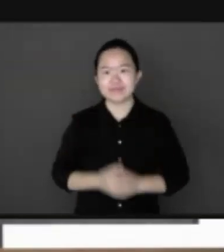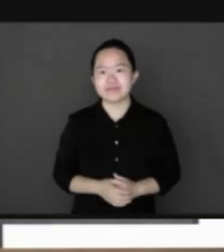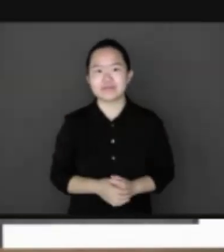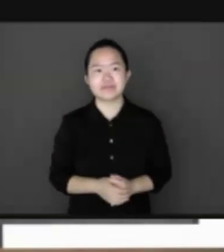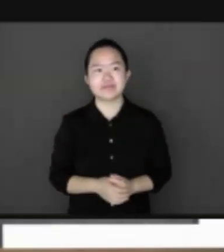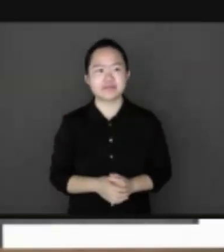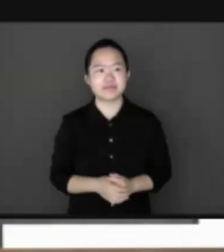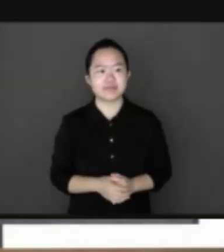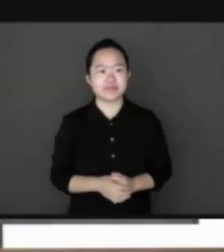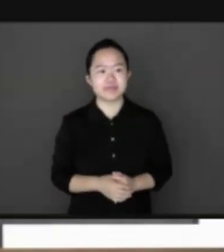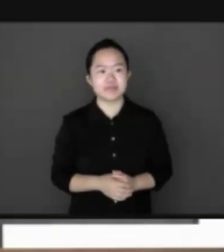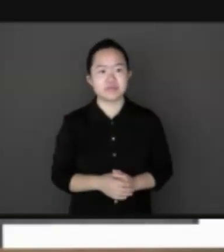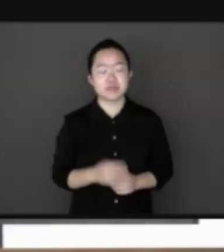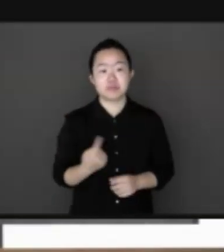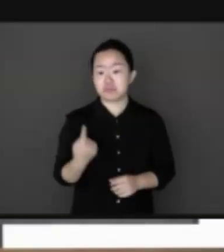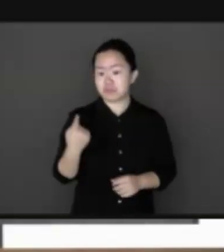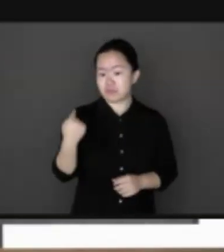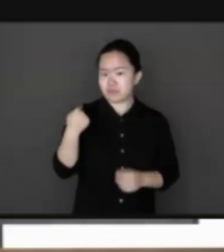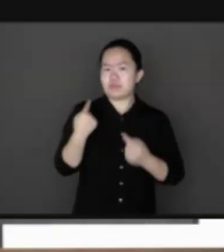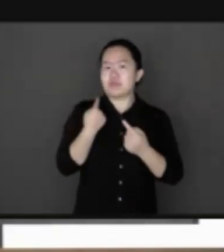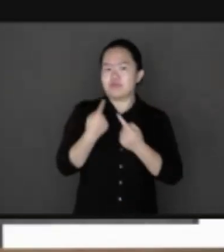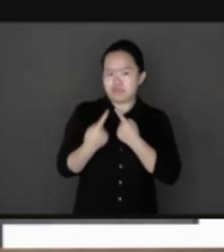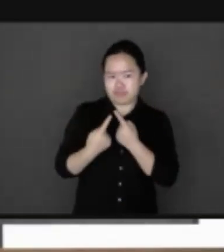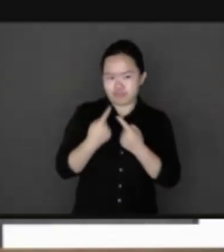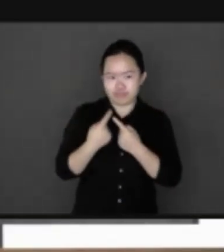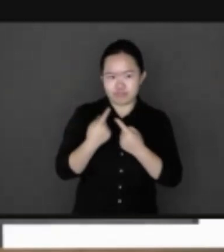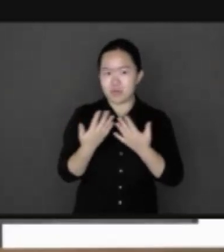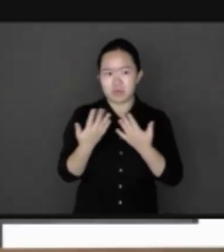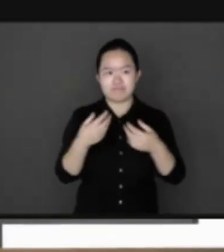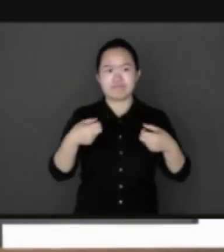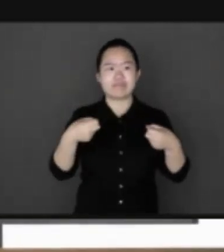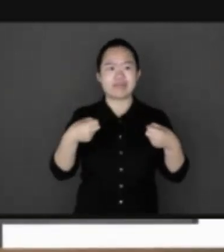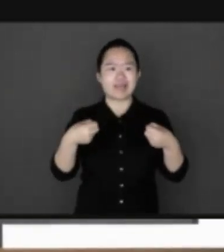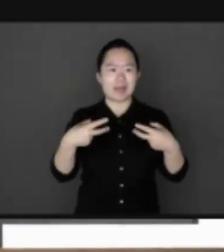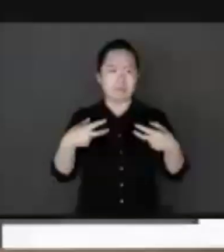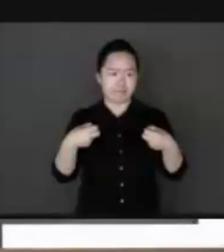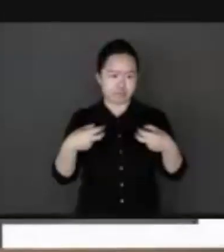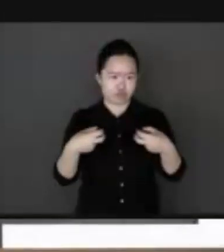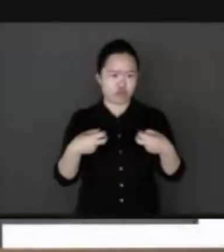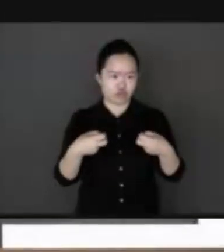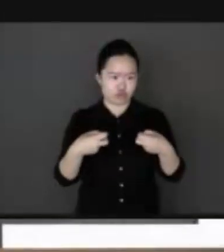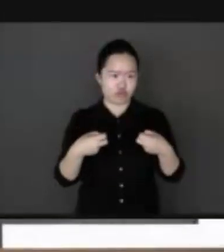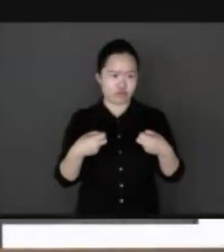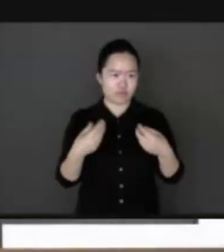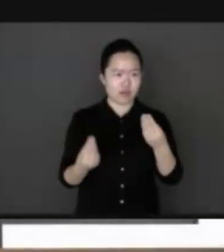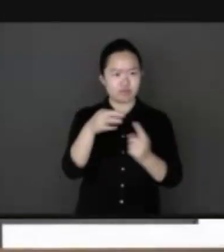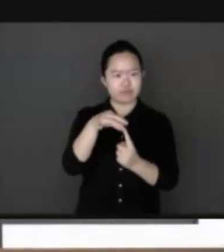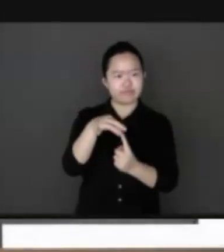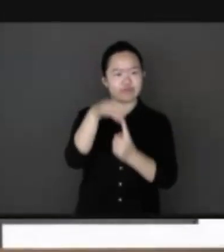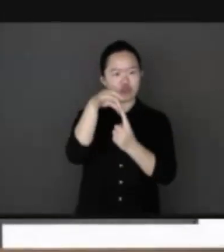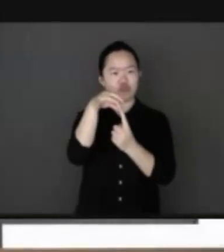requirements we discussed is 7.1.4 caption characteristics. Just to quickly remind you, it says